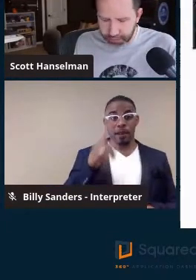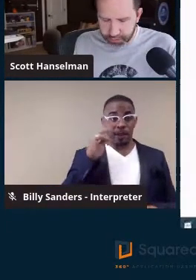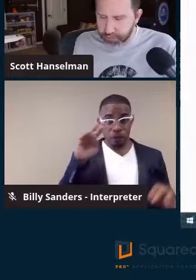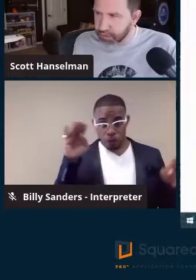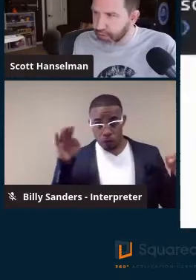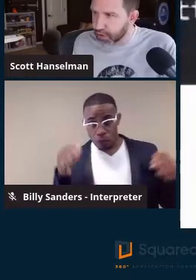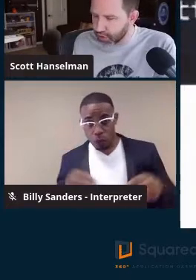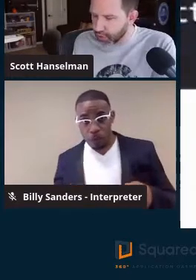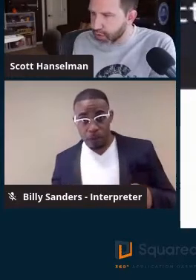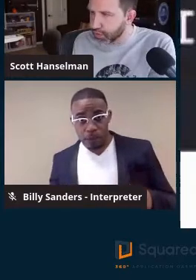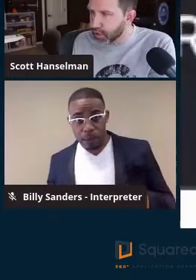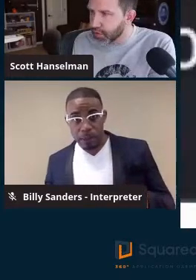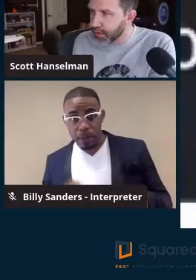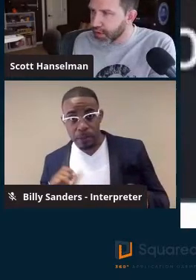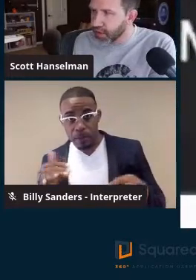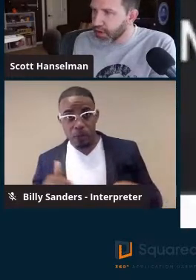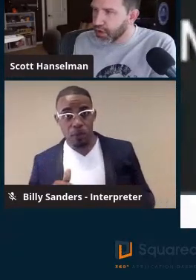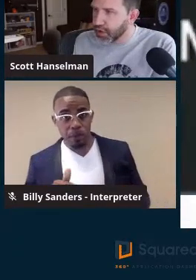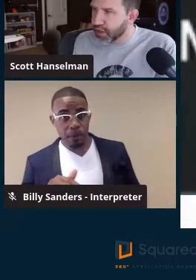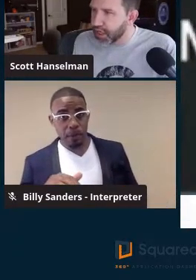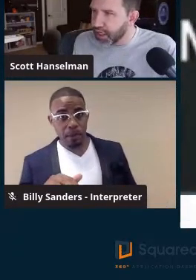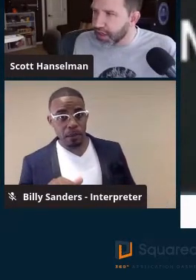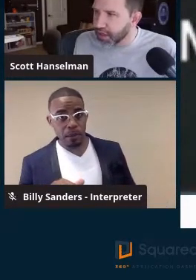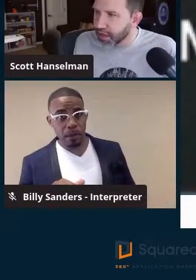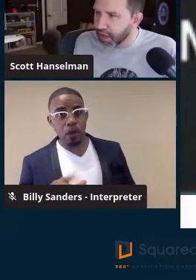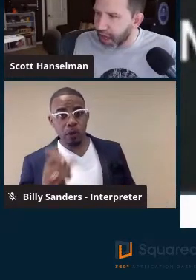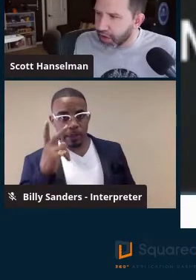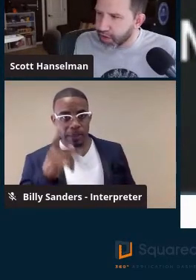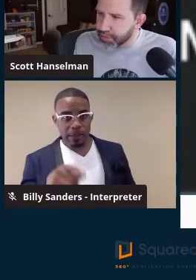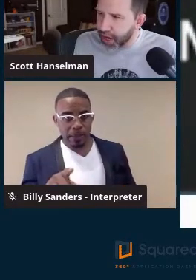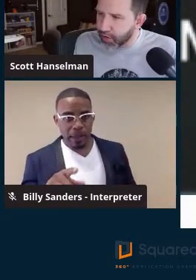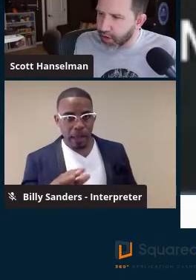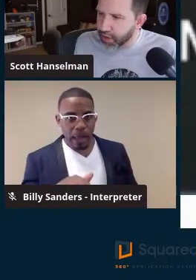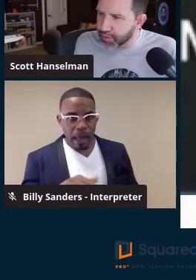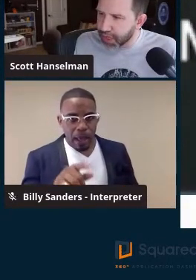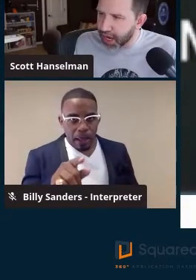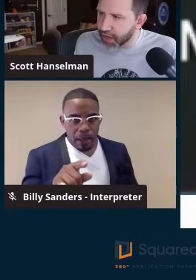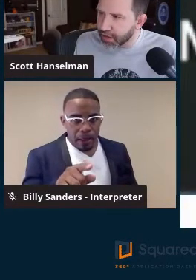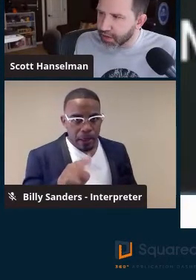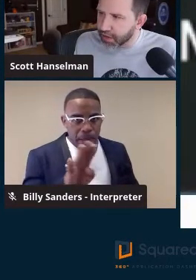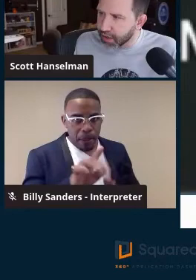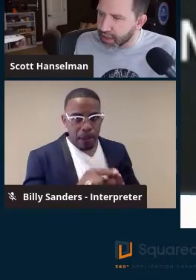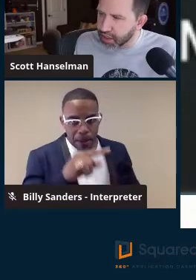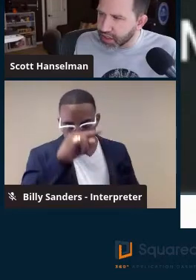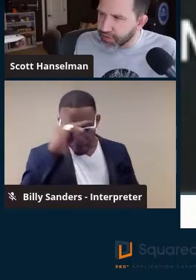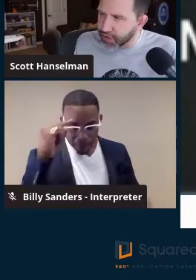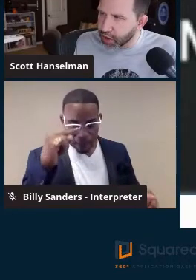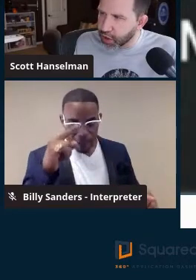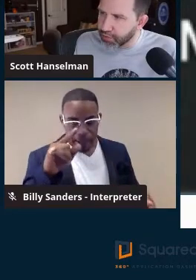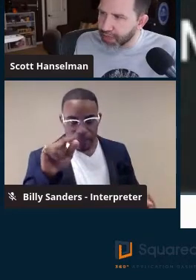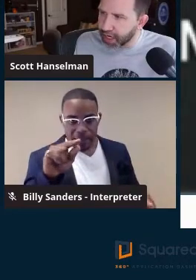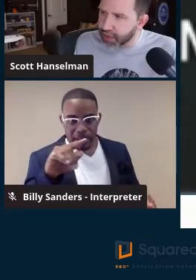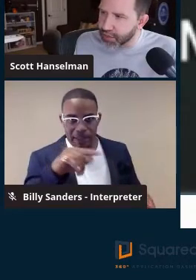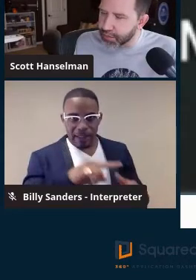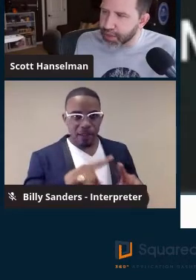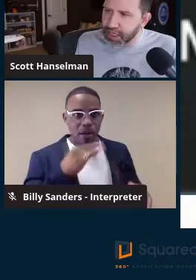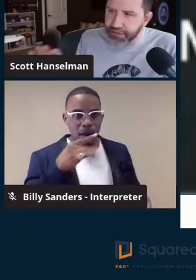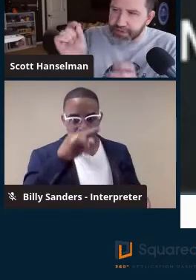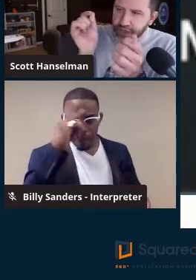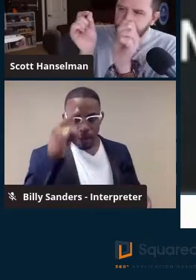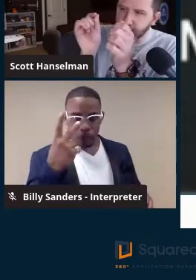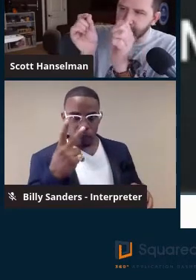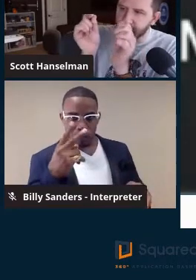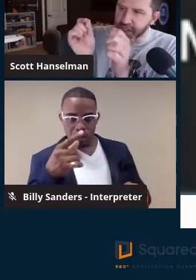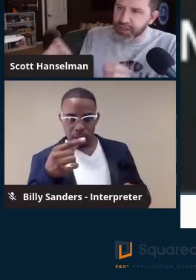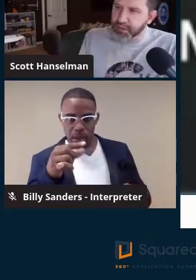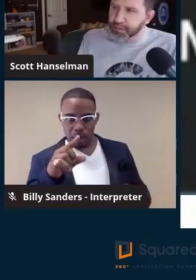here, let me zoom. You can see how this background is black and this is a different color of black. So the glyph